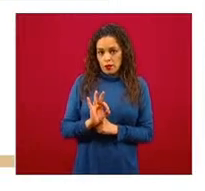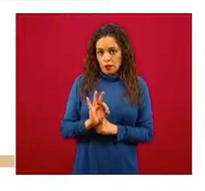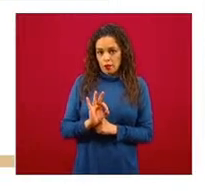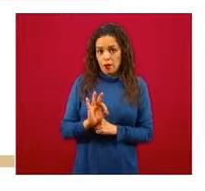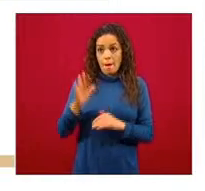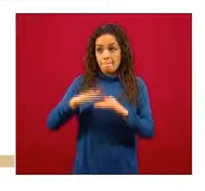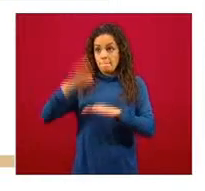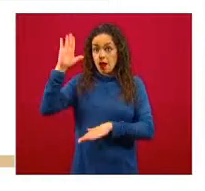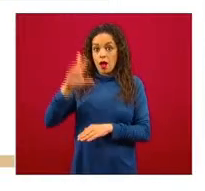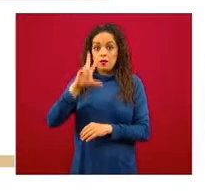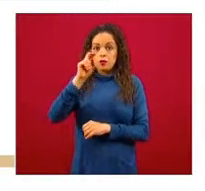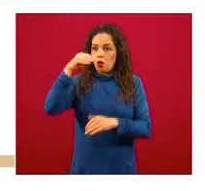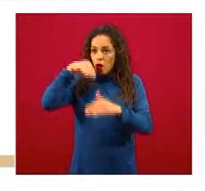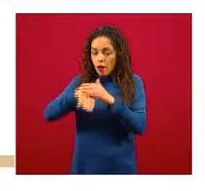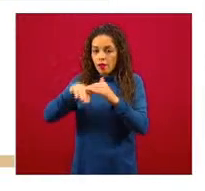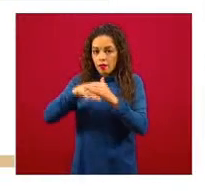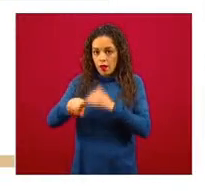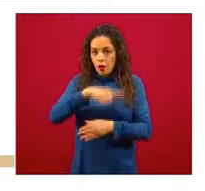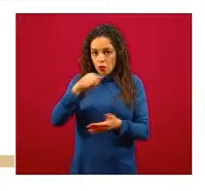50%